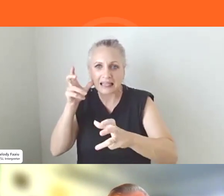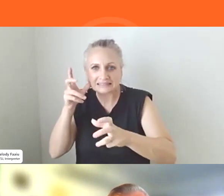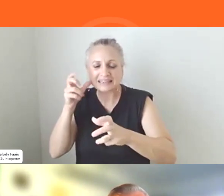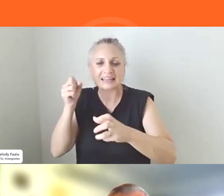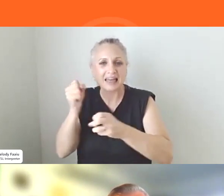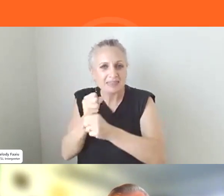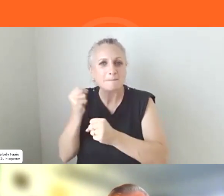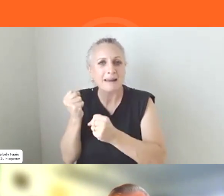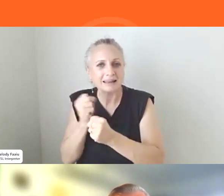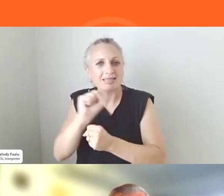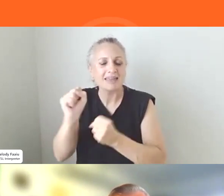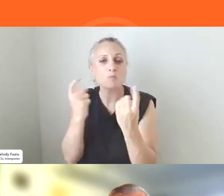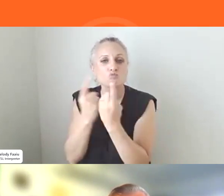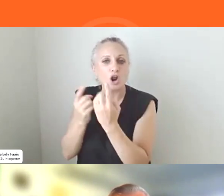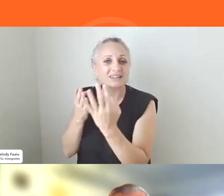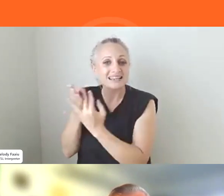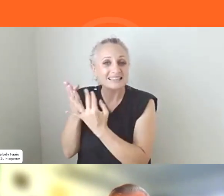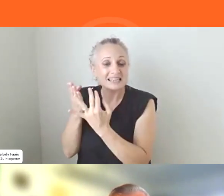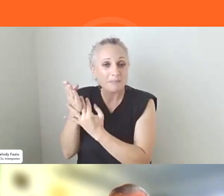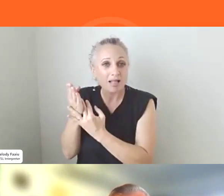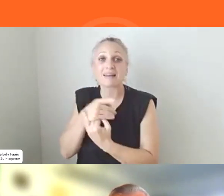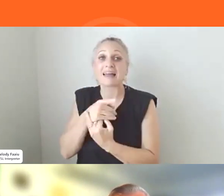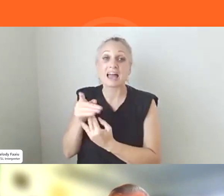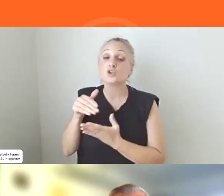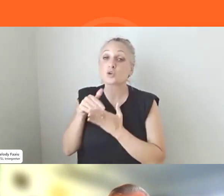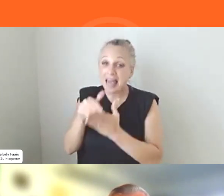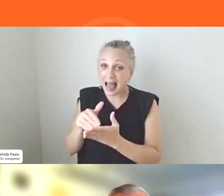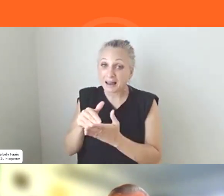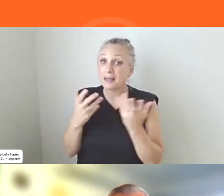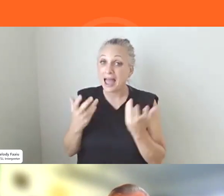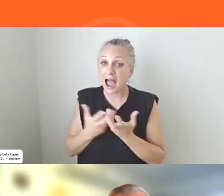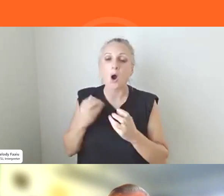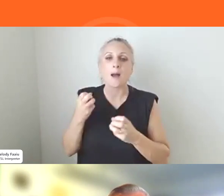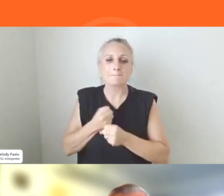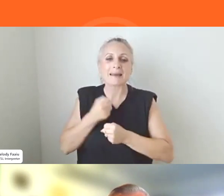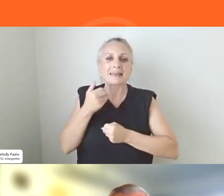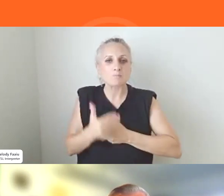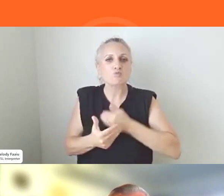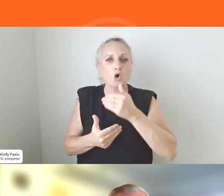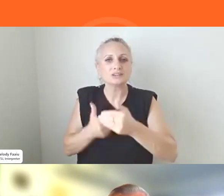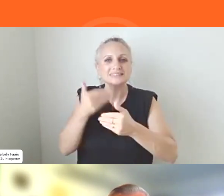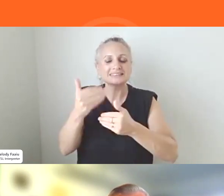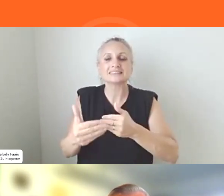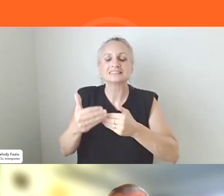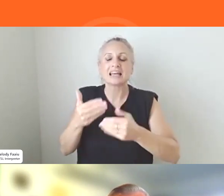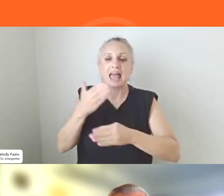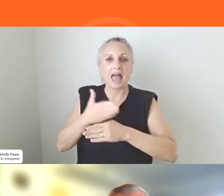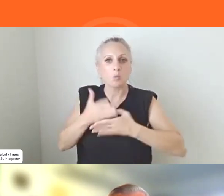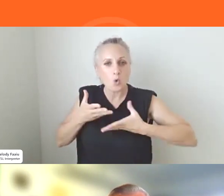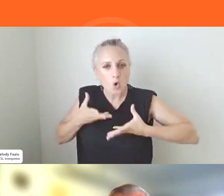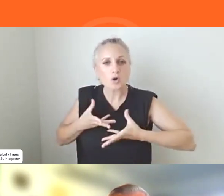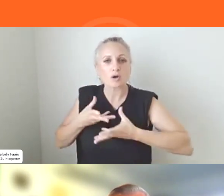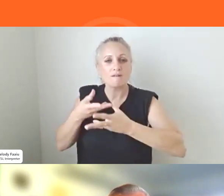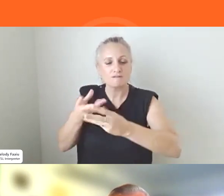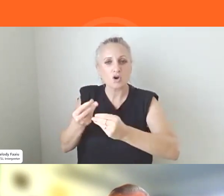And you can help by making processes and workflows embed accessibility in those workflows